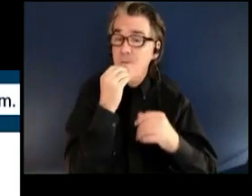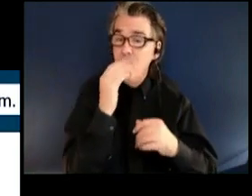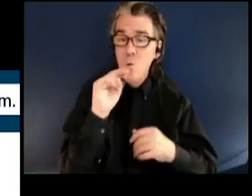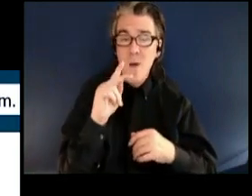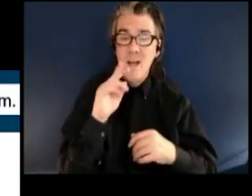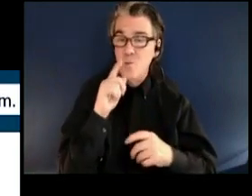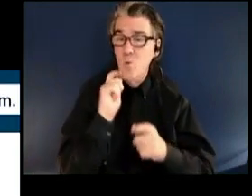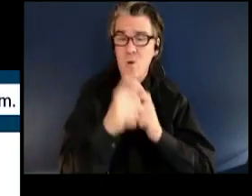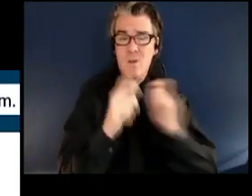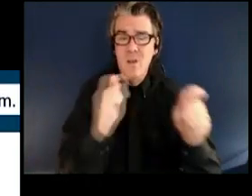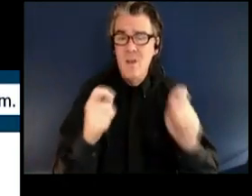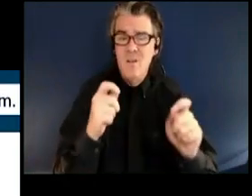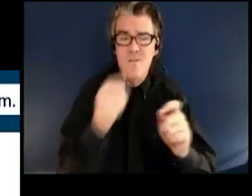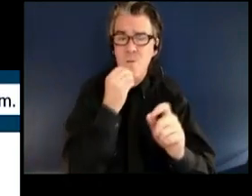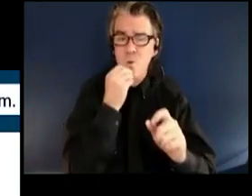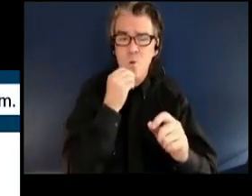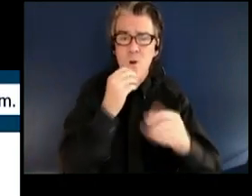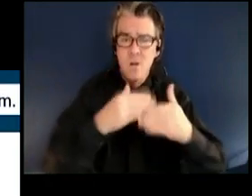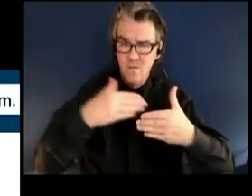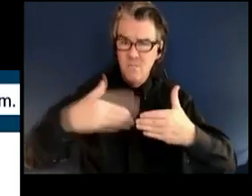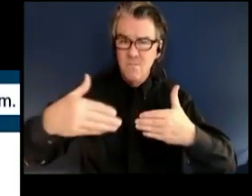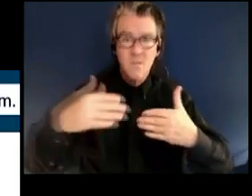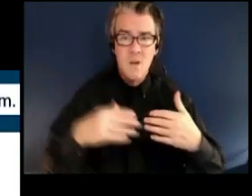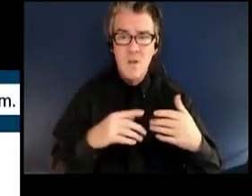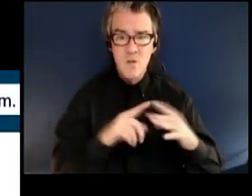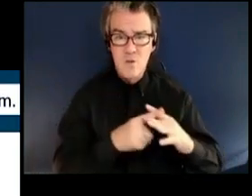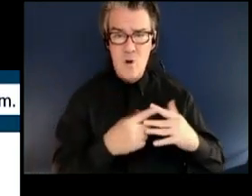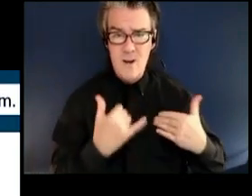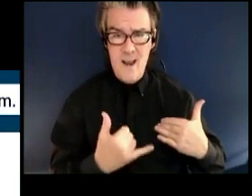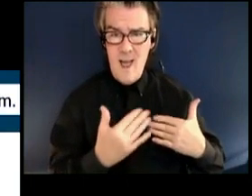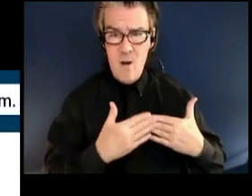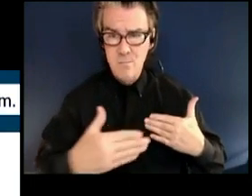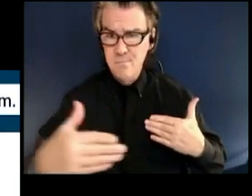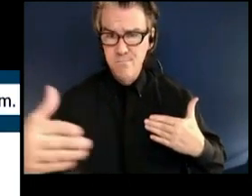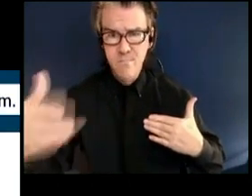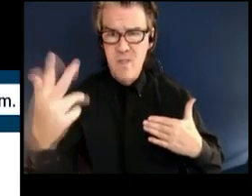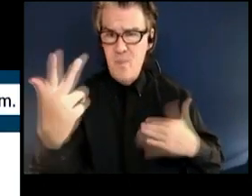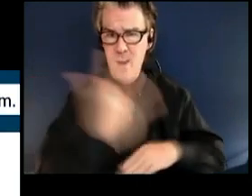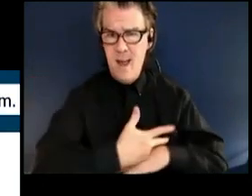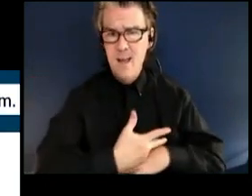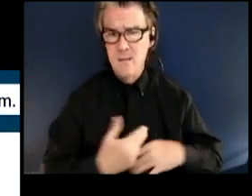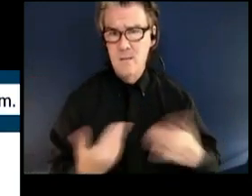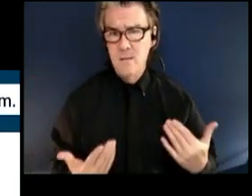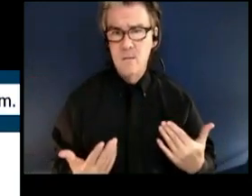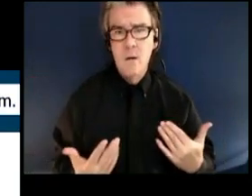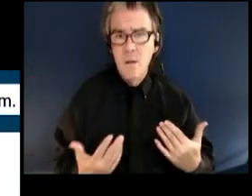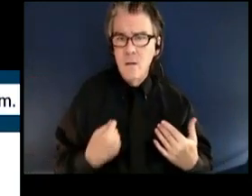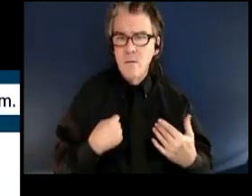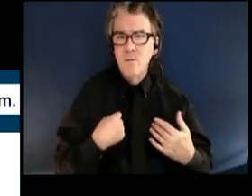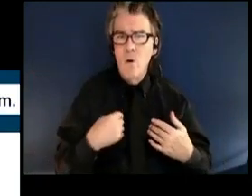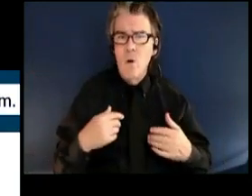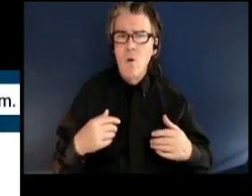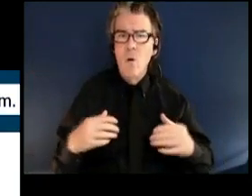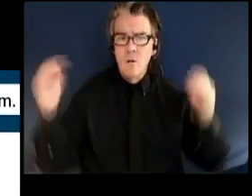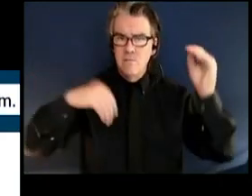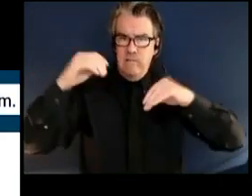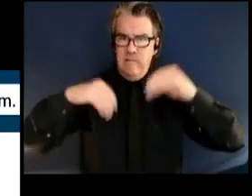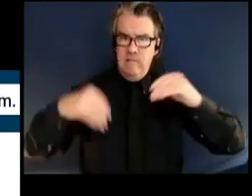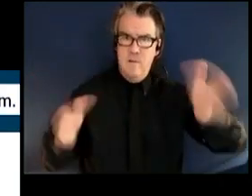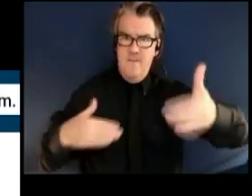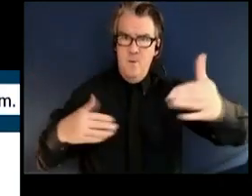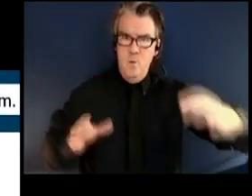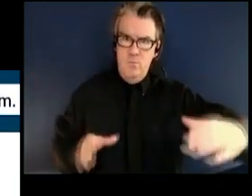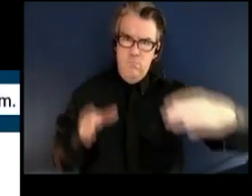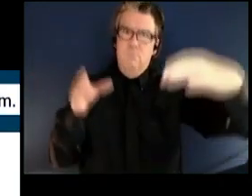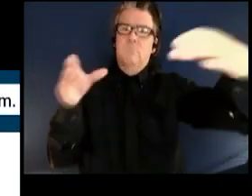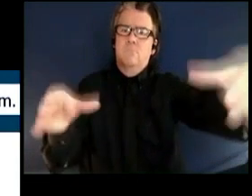closing, I do hope these resources are helpful in minimizing the difficulties that these shutoffs create for you, for our customers,